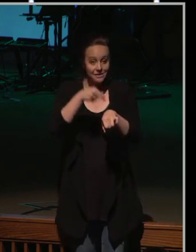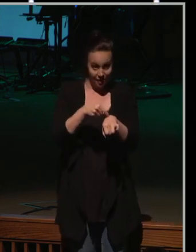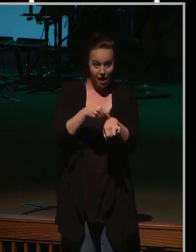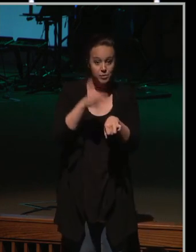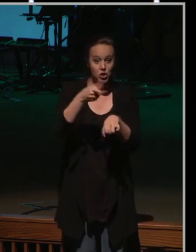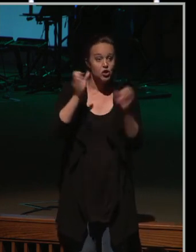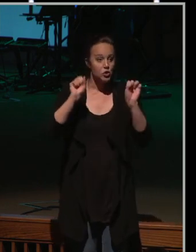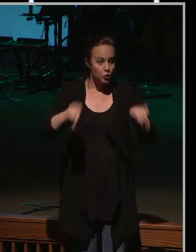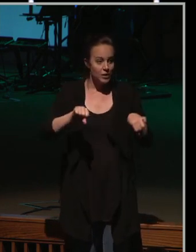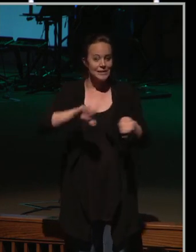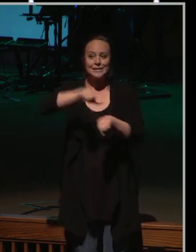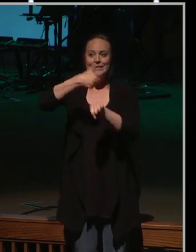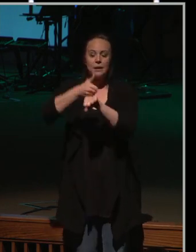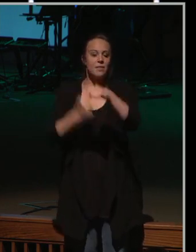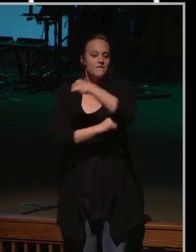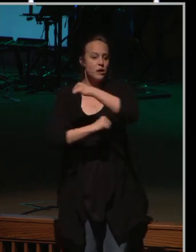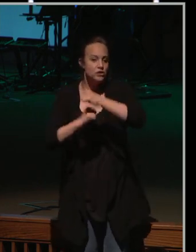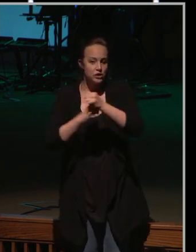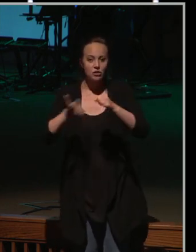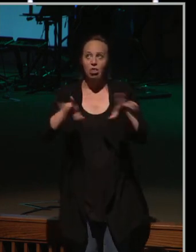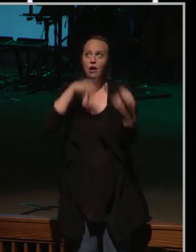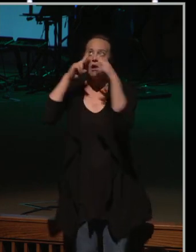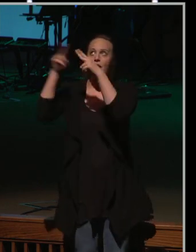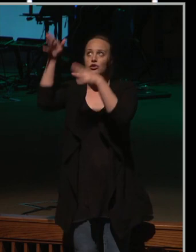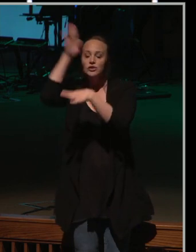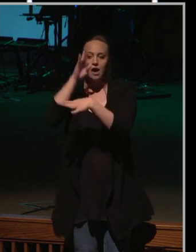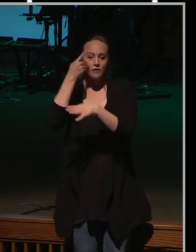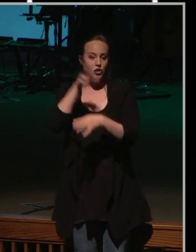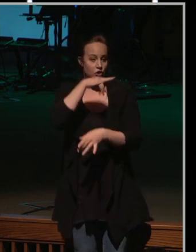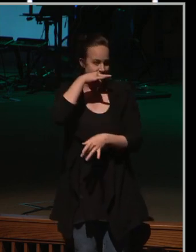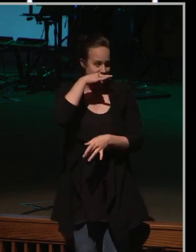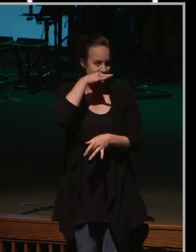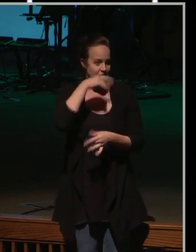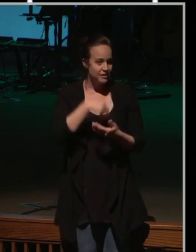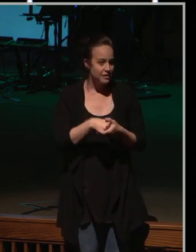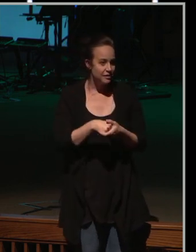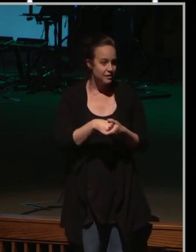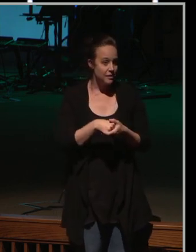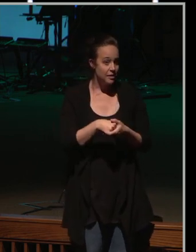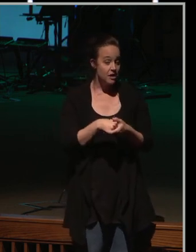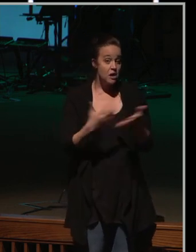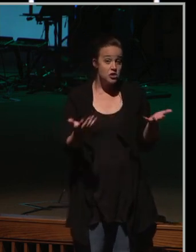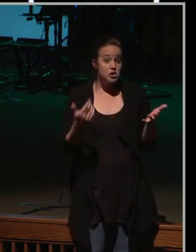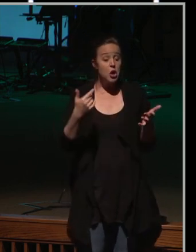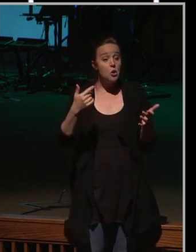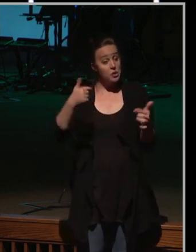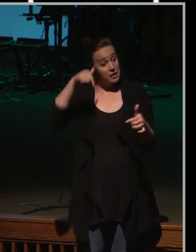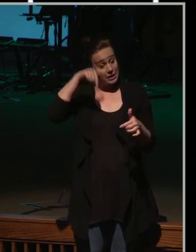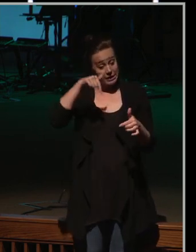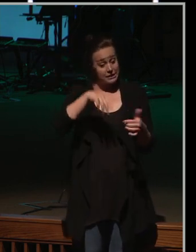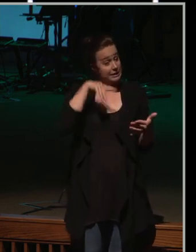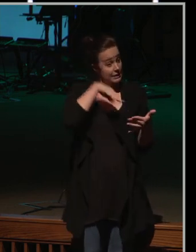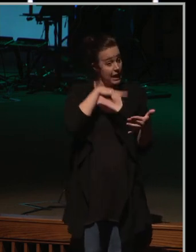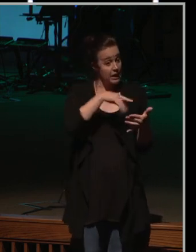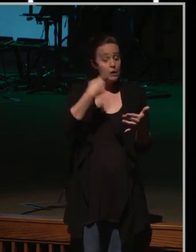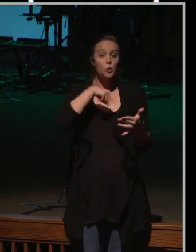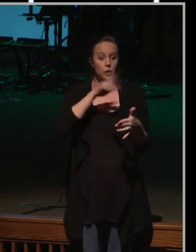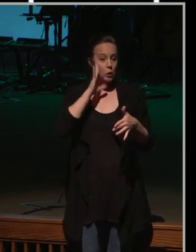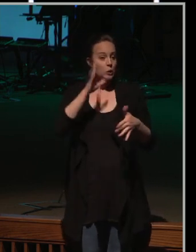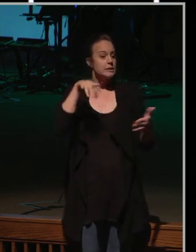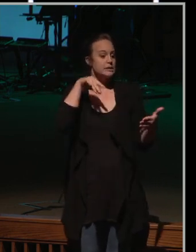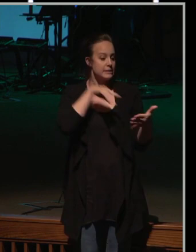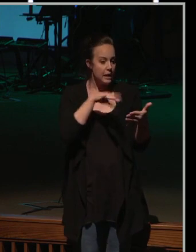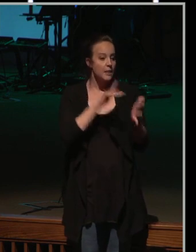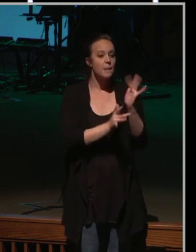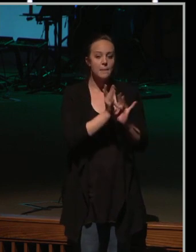of life that honors God to your kids. And so as we've been doing throughout this series, we're going to dive into God's word and apply